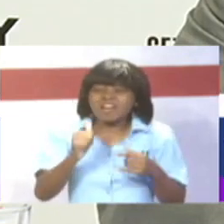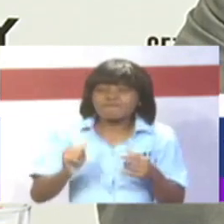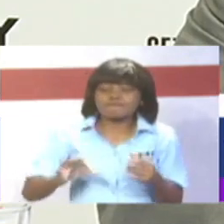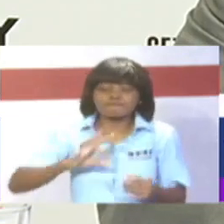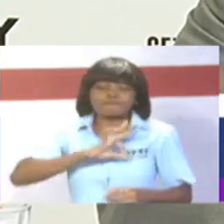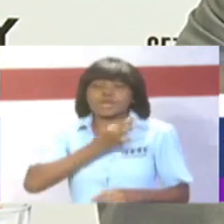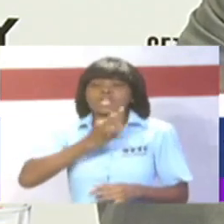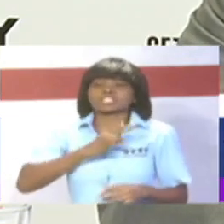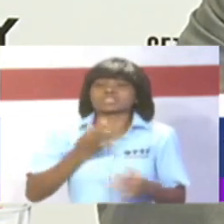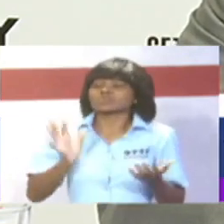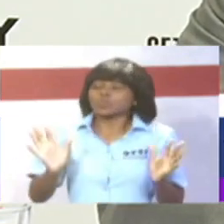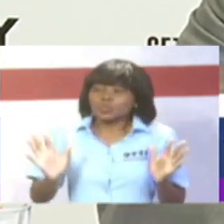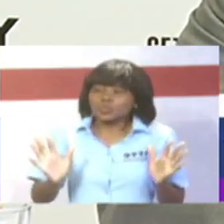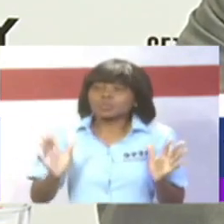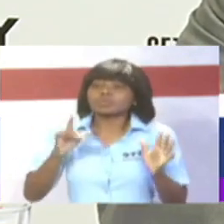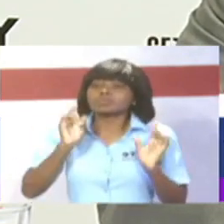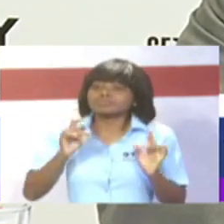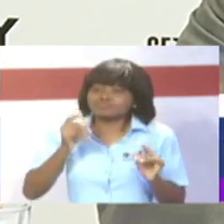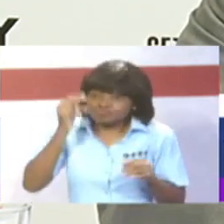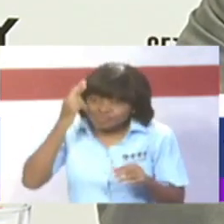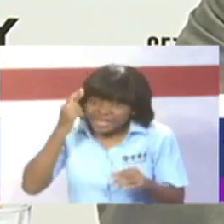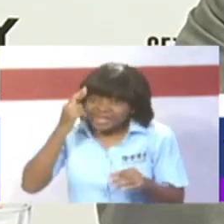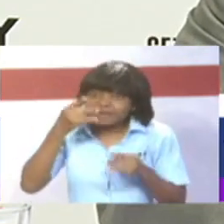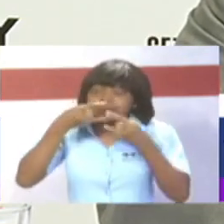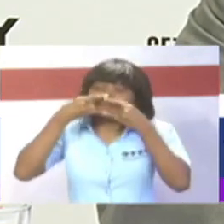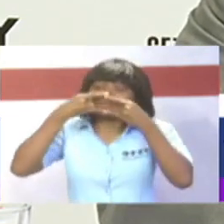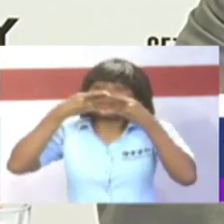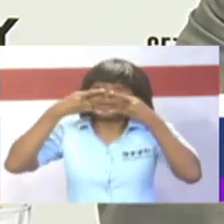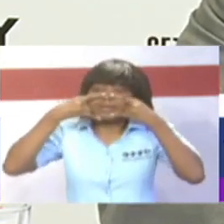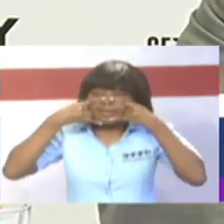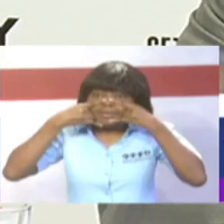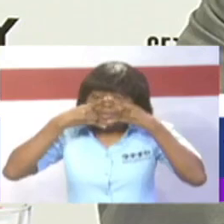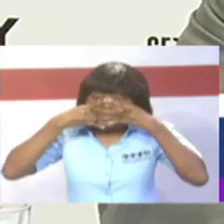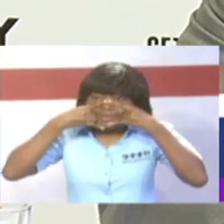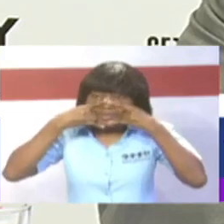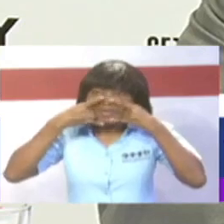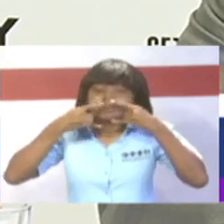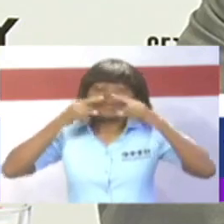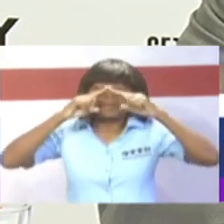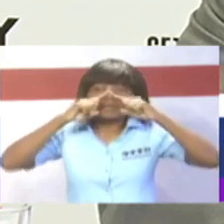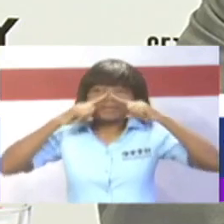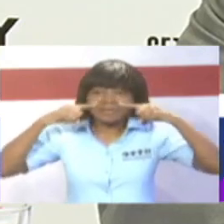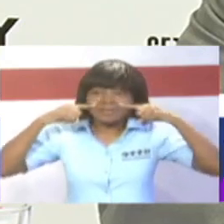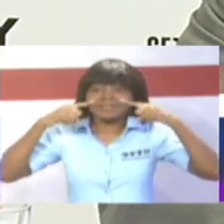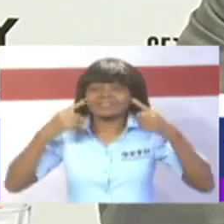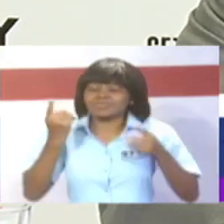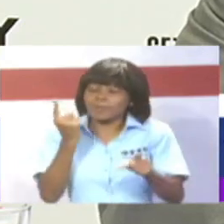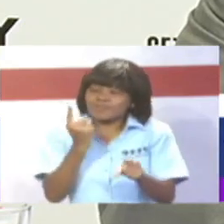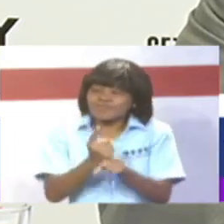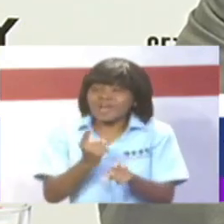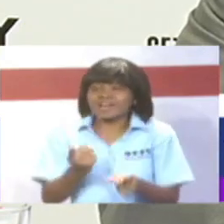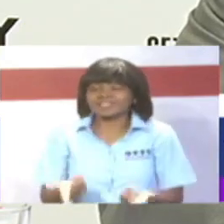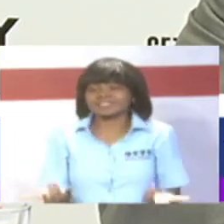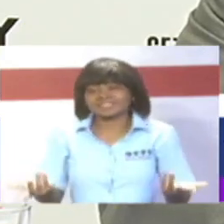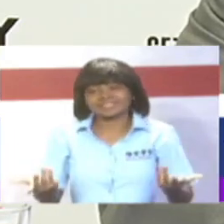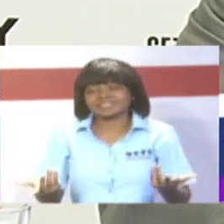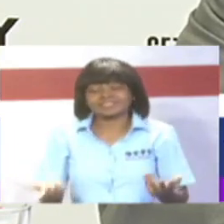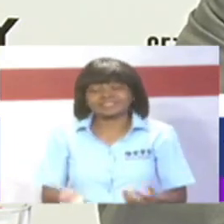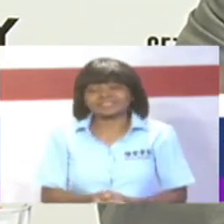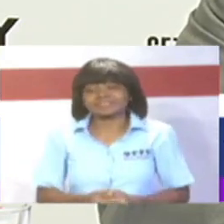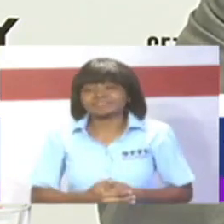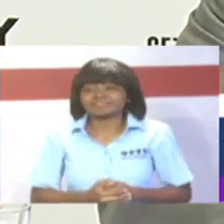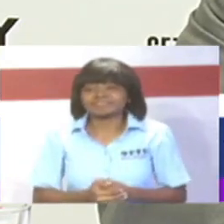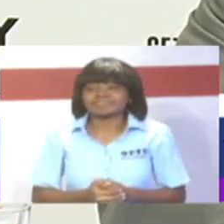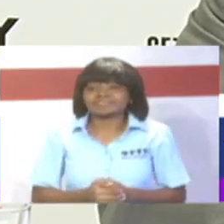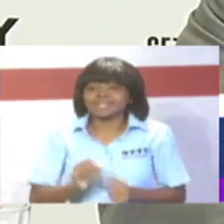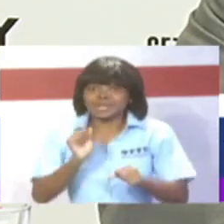to reduce your risk of shedding viral loaded droplets. So all of these things are the things that are really in place, need